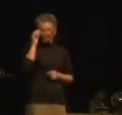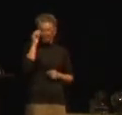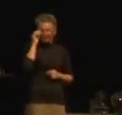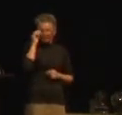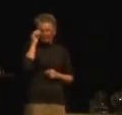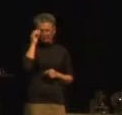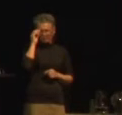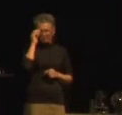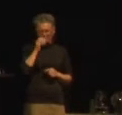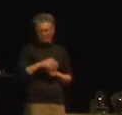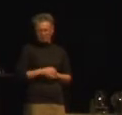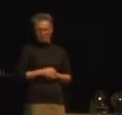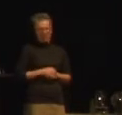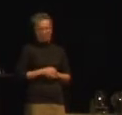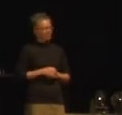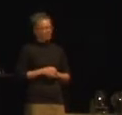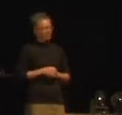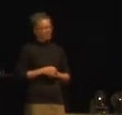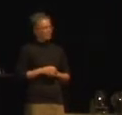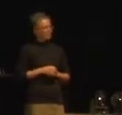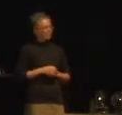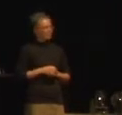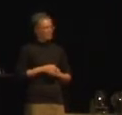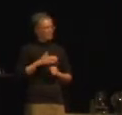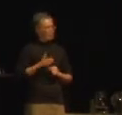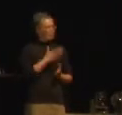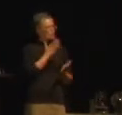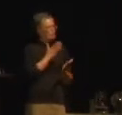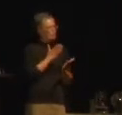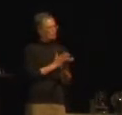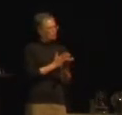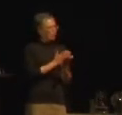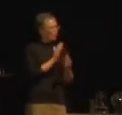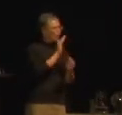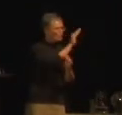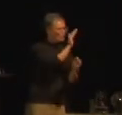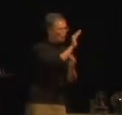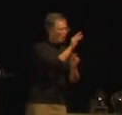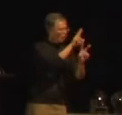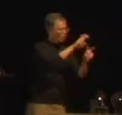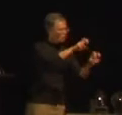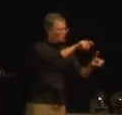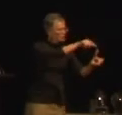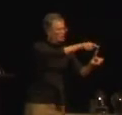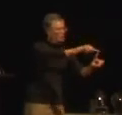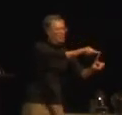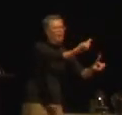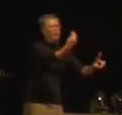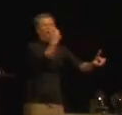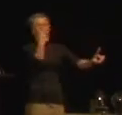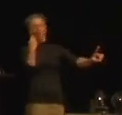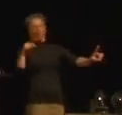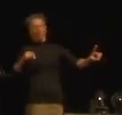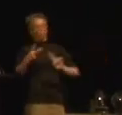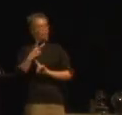But there's more to this than just ensuring that historians have access to rich primary sources. The way our society has changed and expanded has also